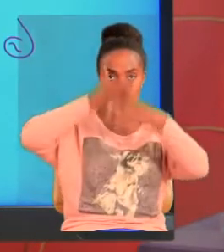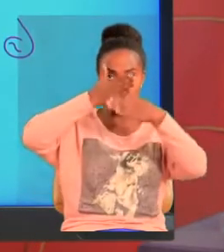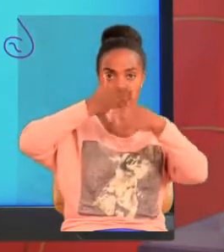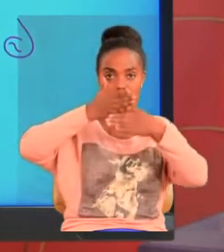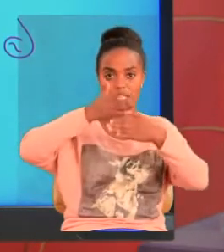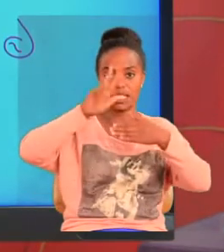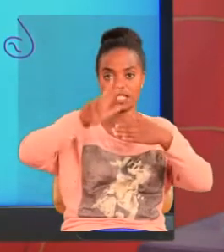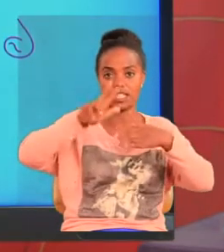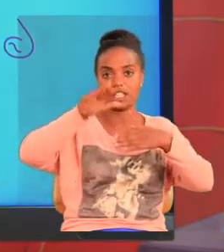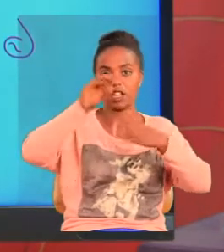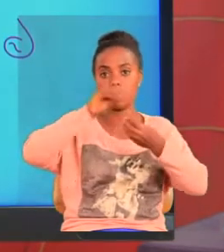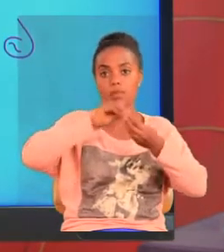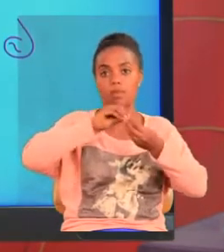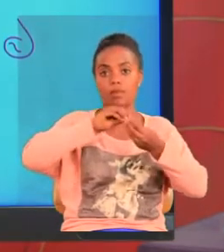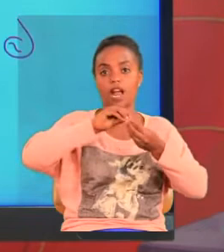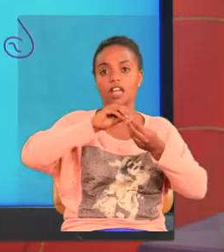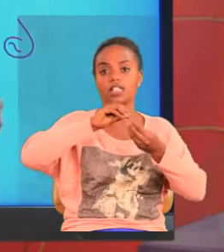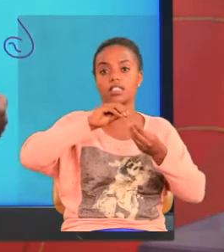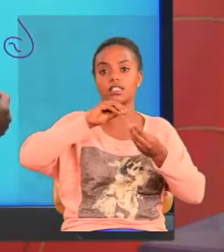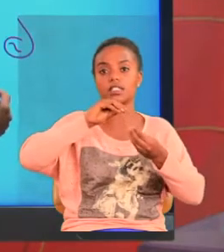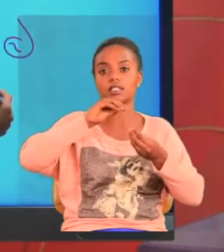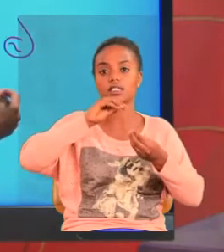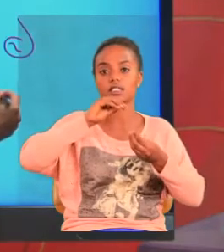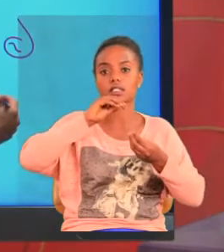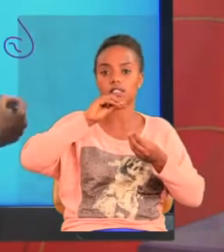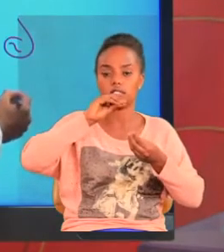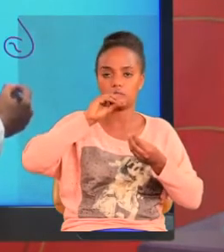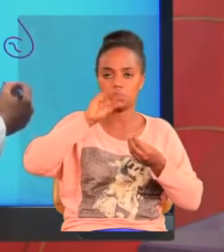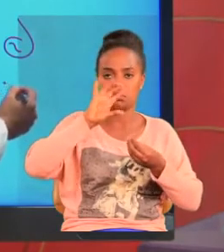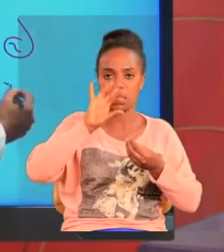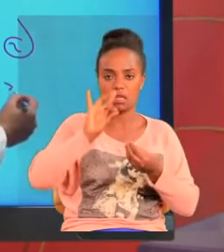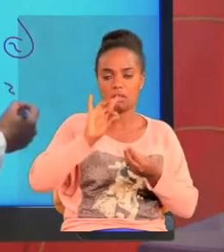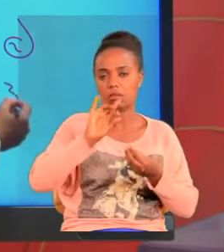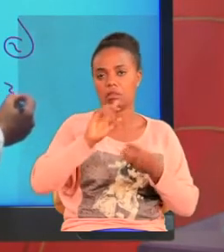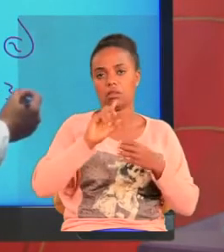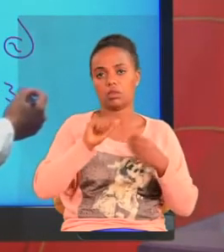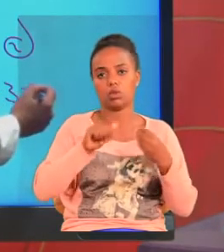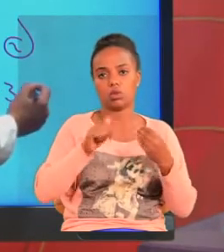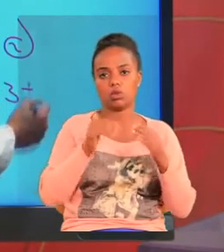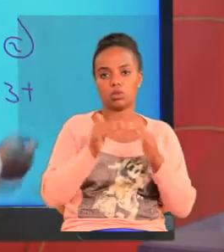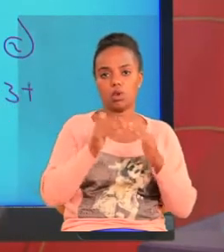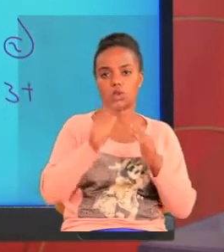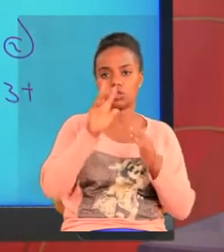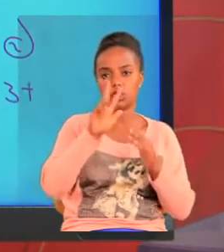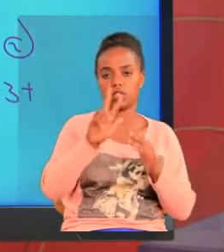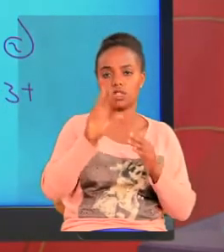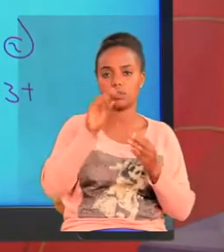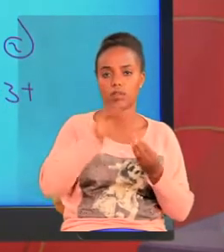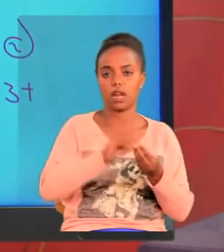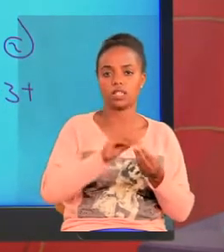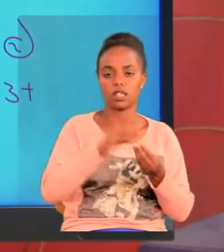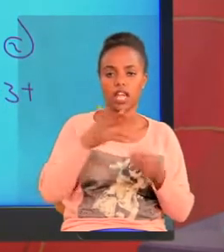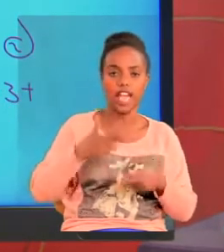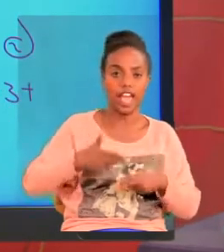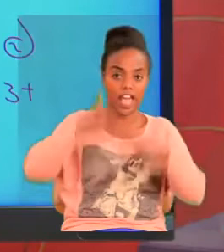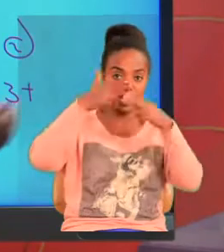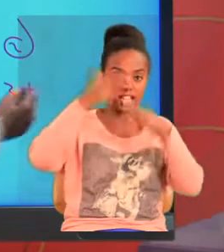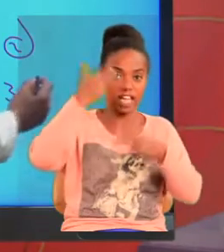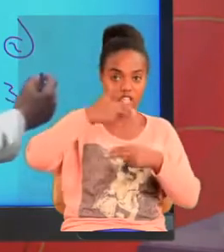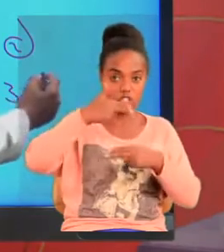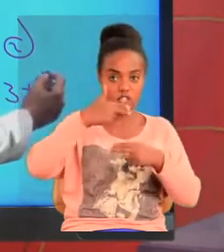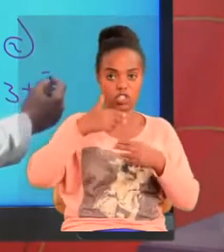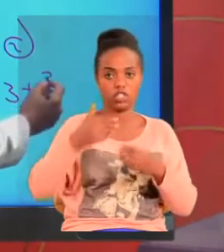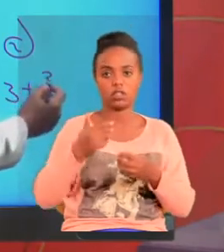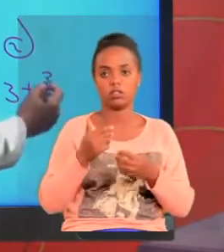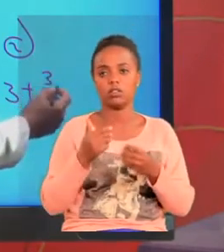x. We have found x, therefore the height of the building will be 3 plus 3